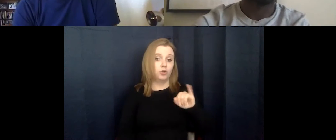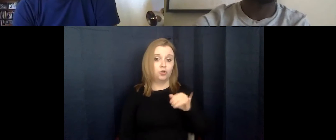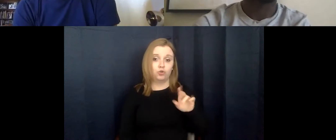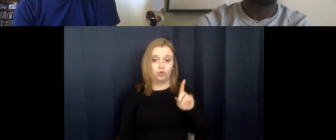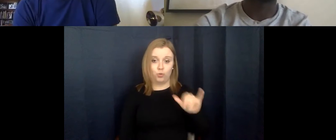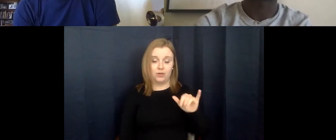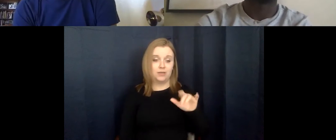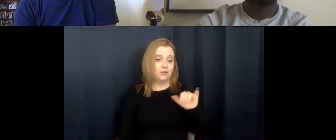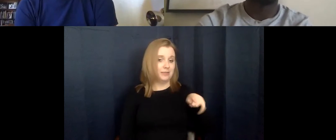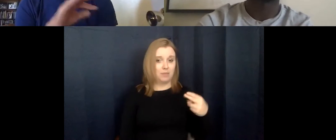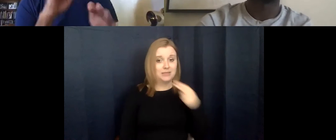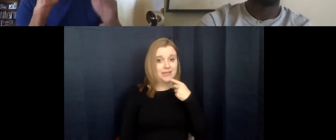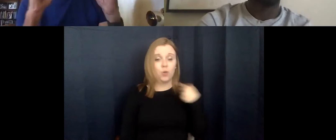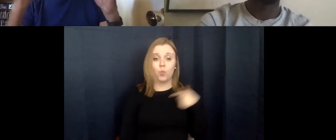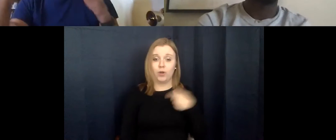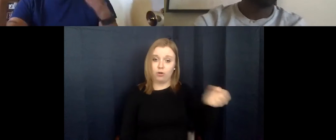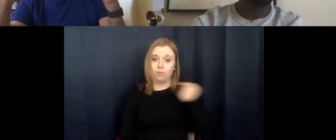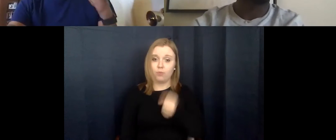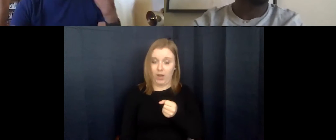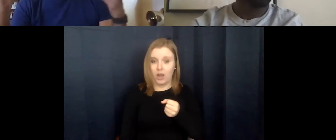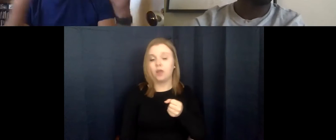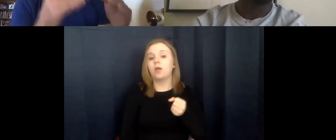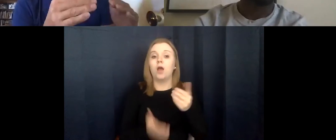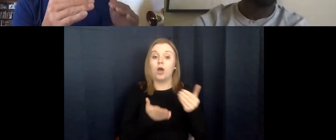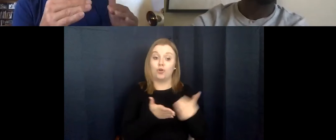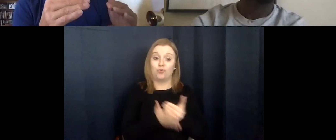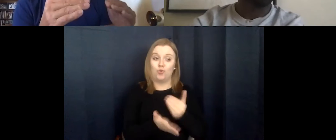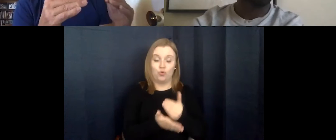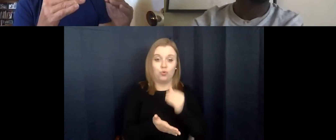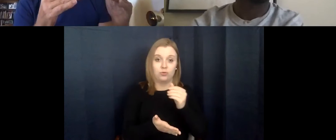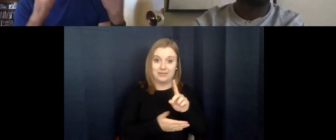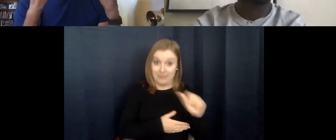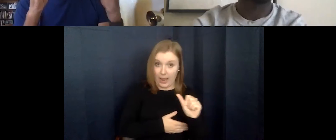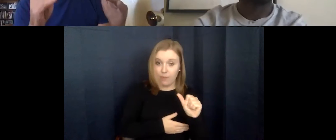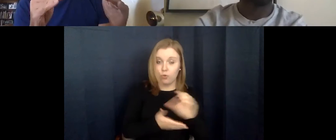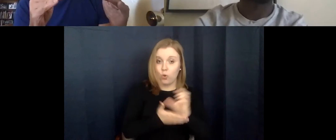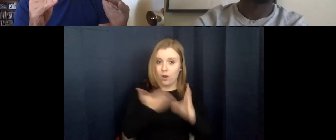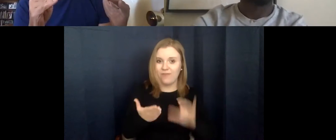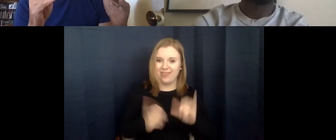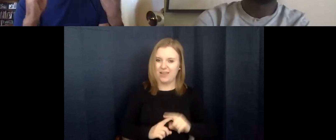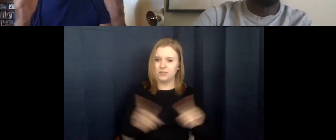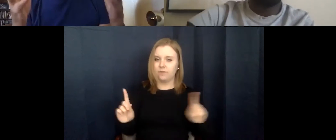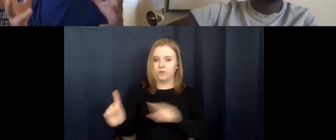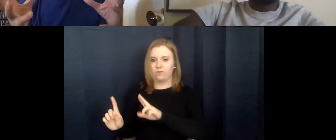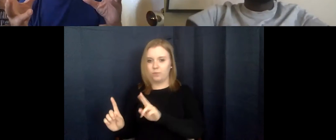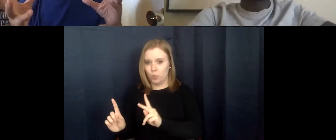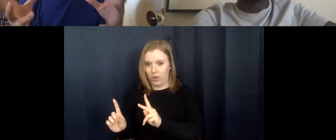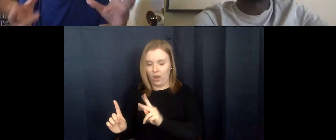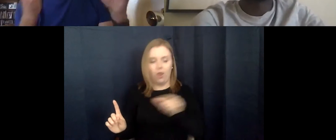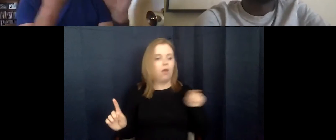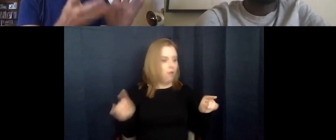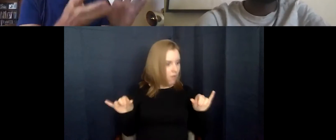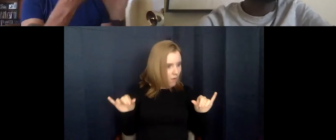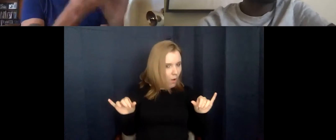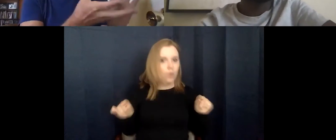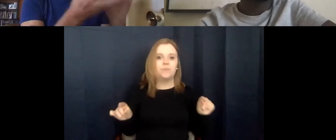disabled choreographer. And really that difference that I saw in the UK of like, oh, there's really,